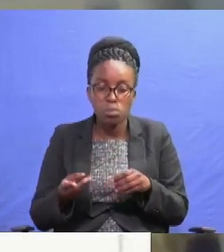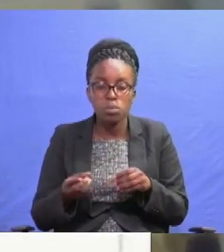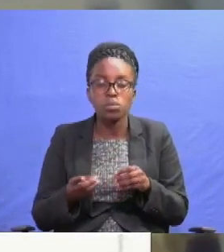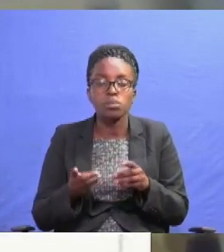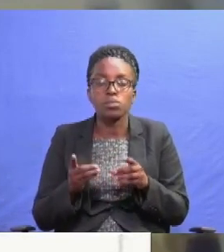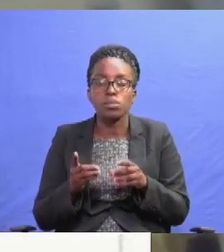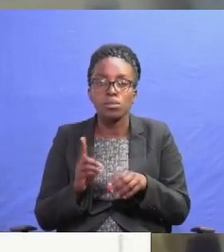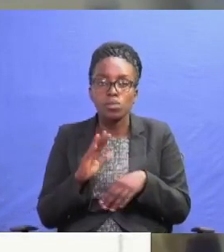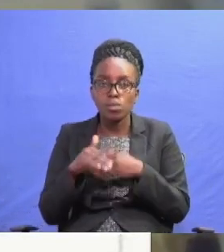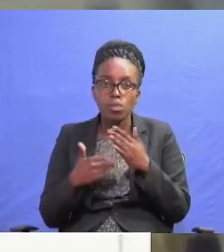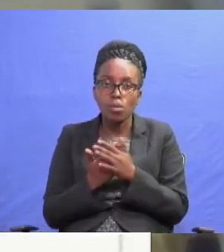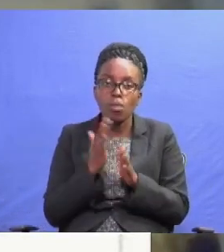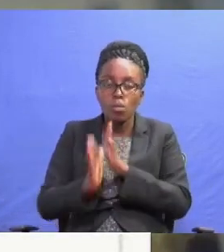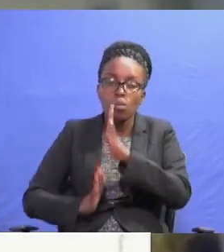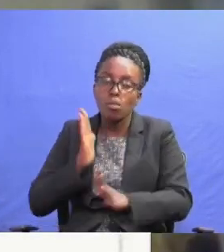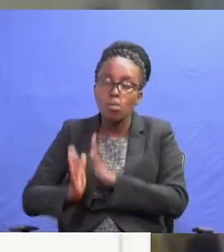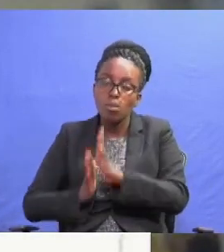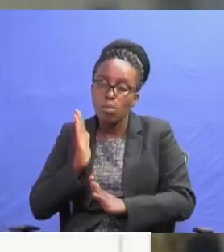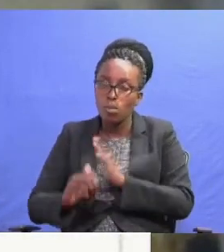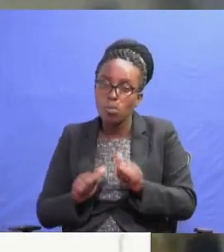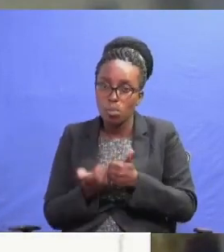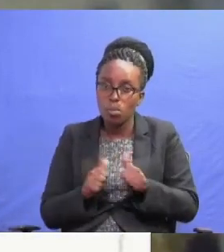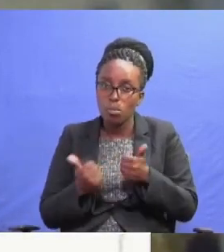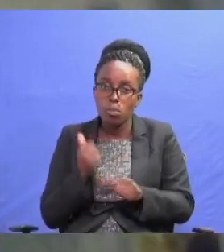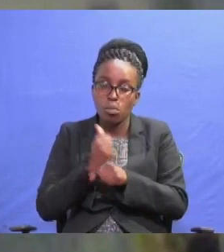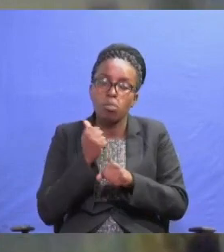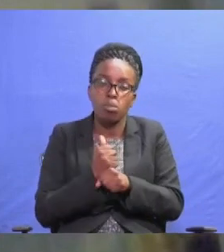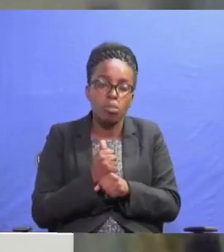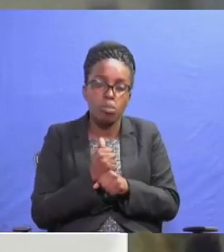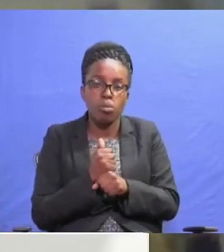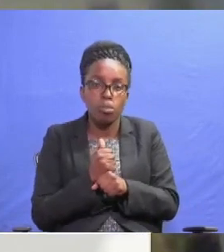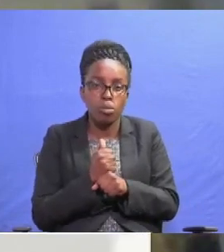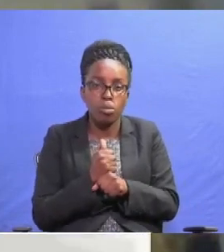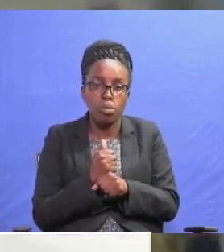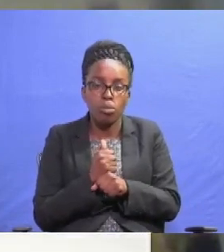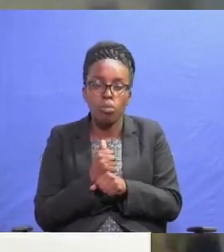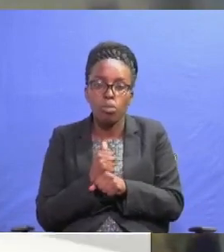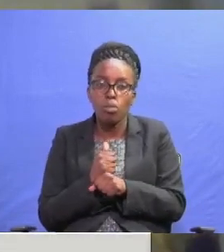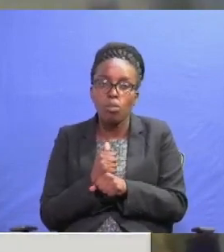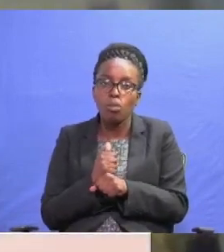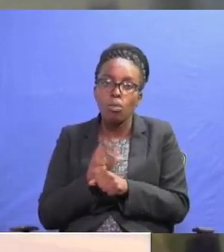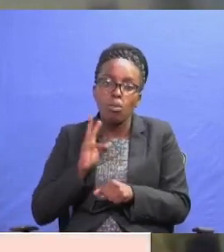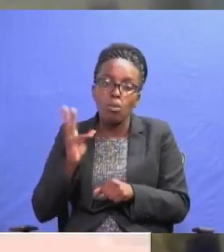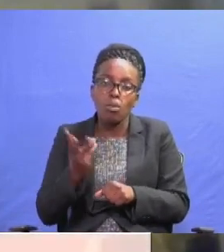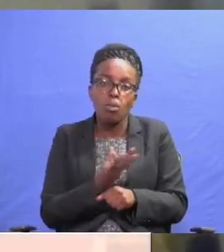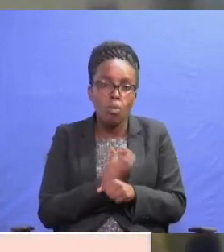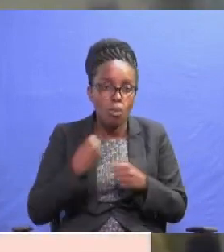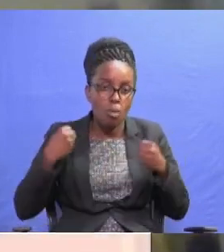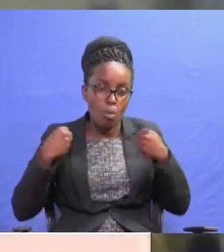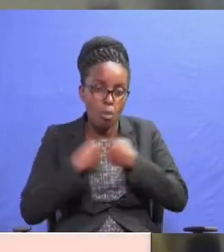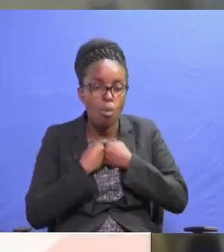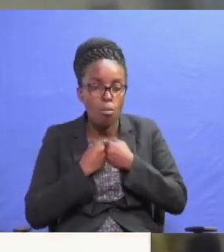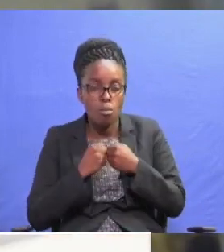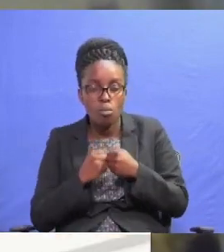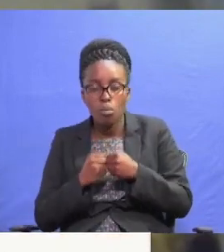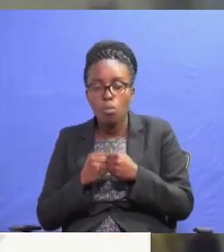planning, you can't do this here or there. And we cannot allow this to happen. And if need be, they can